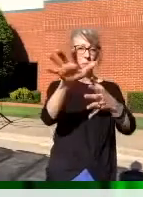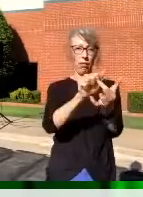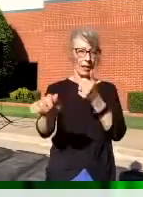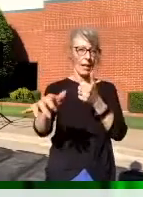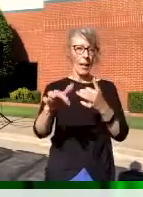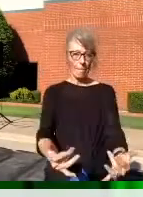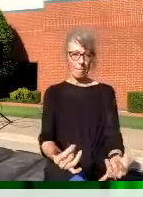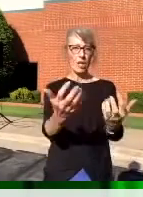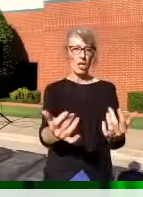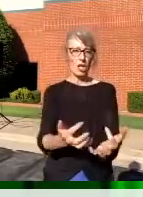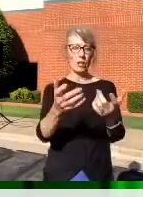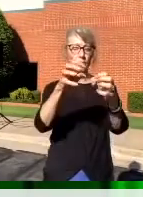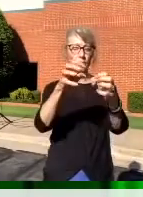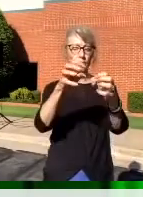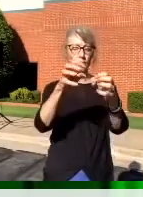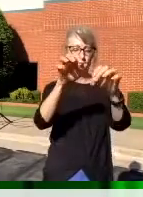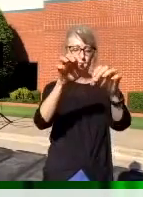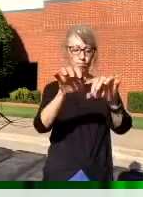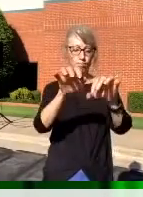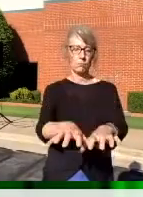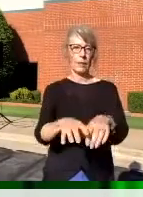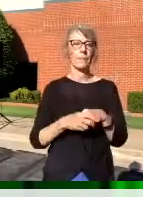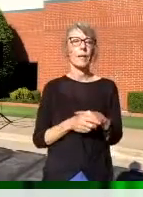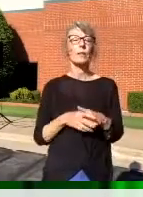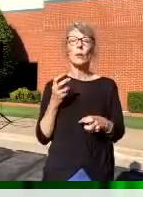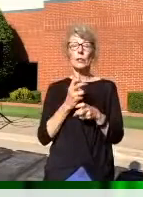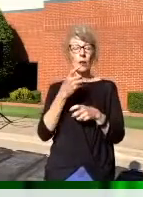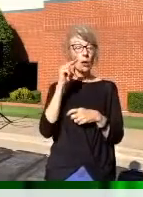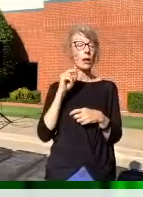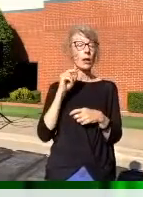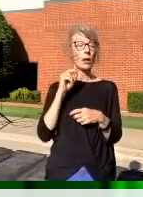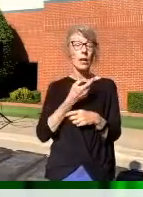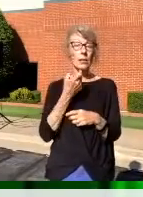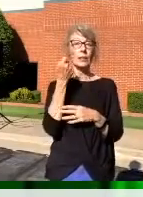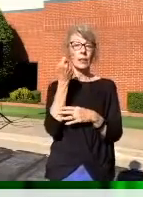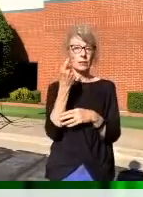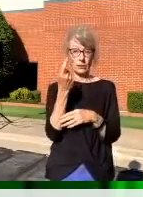a rubble. And again, it is so hard for us moderners to fathom